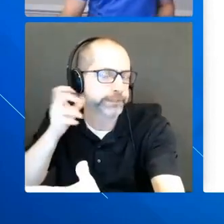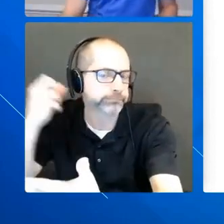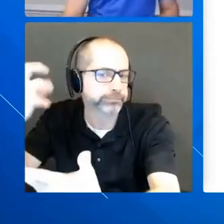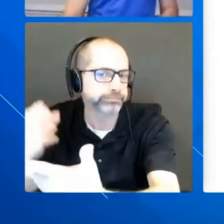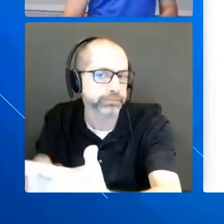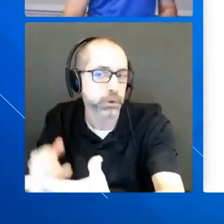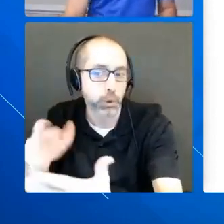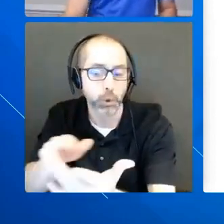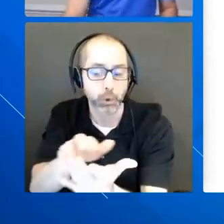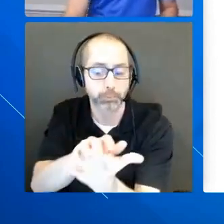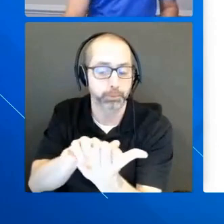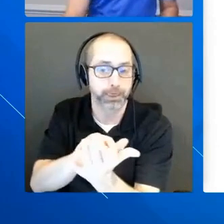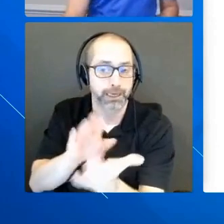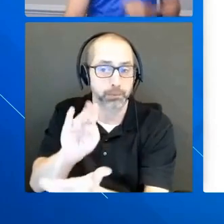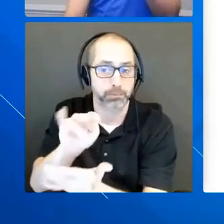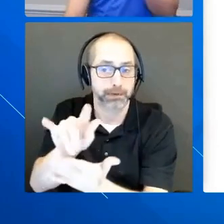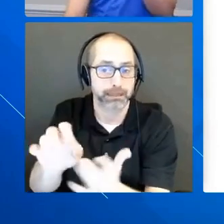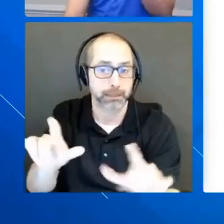your fingertips so you can read.